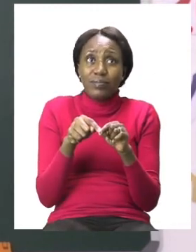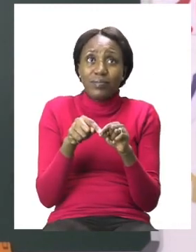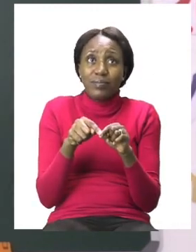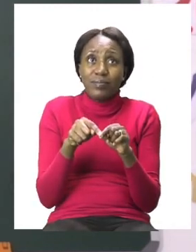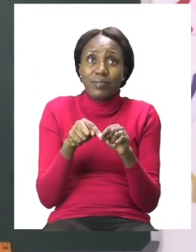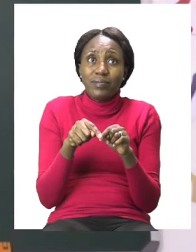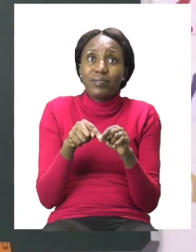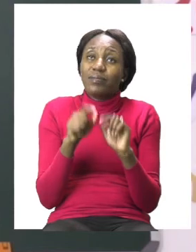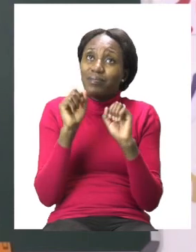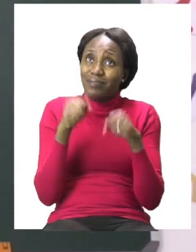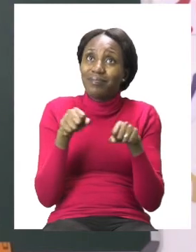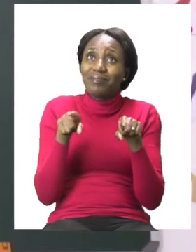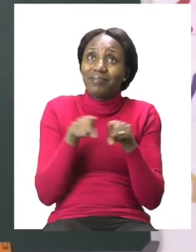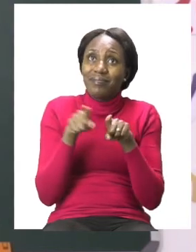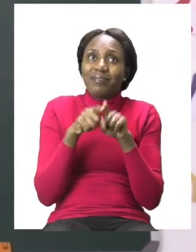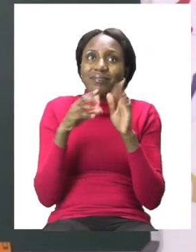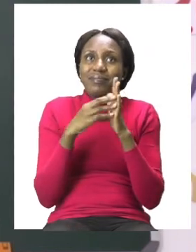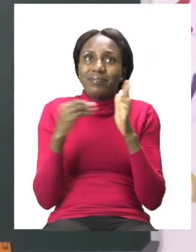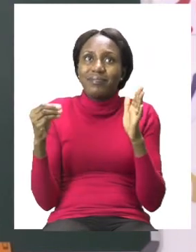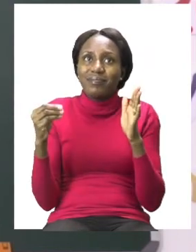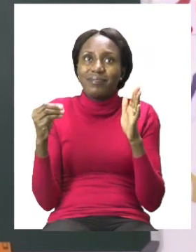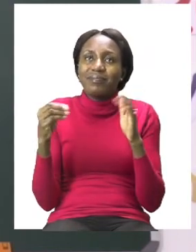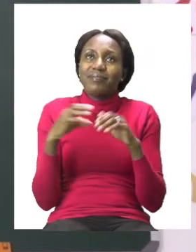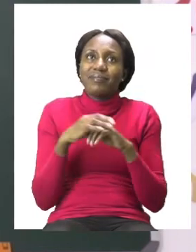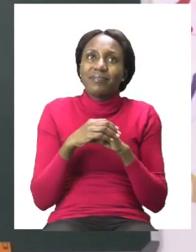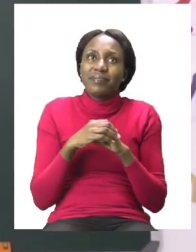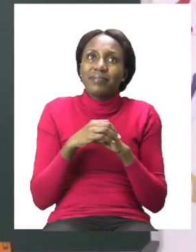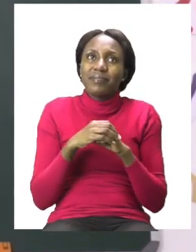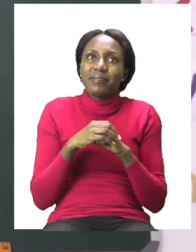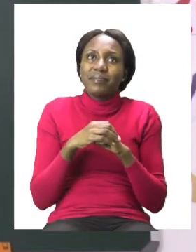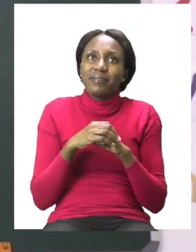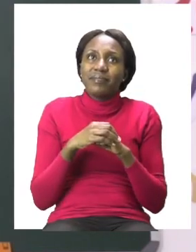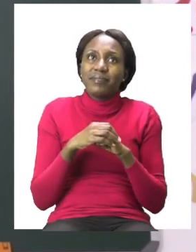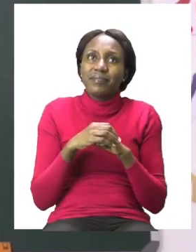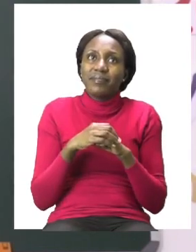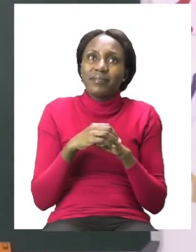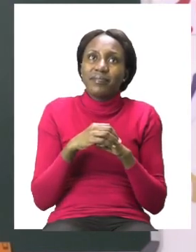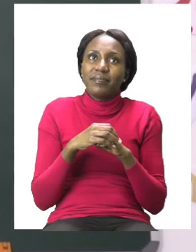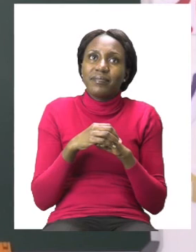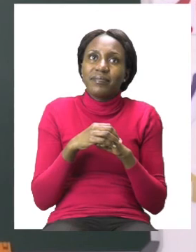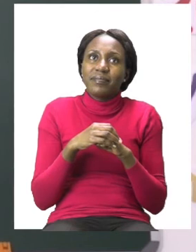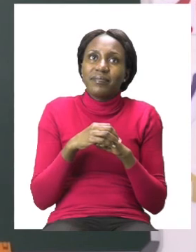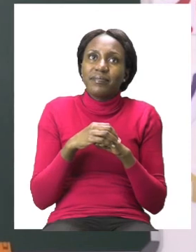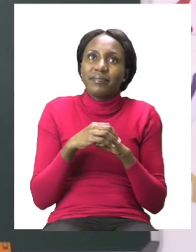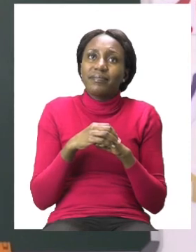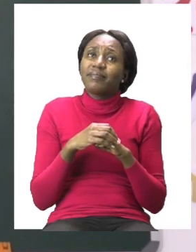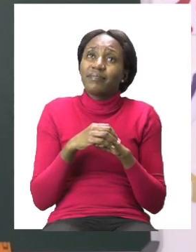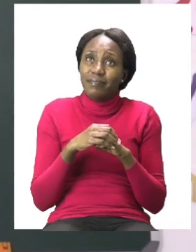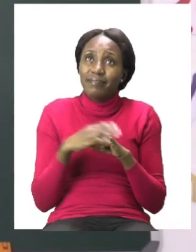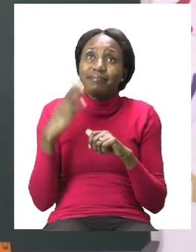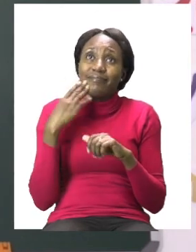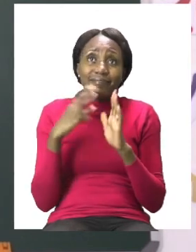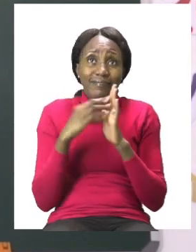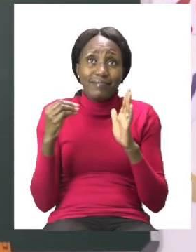pretend that you're cleaning dishes, but remember, when you are copying someone using miming,